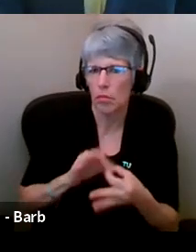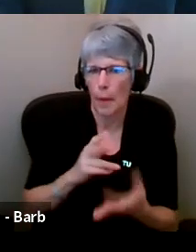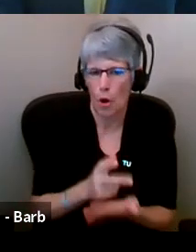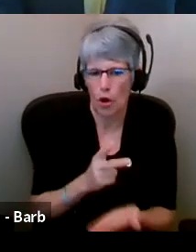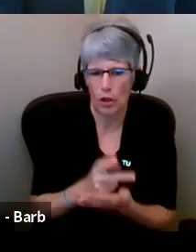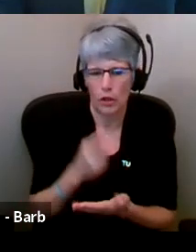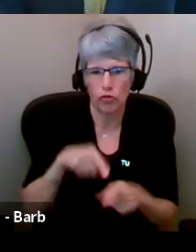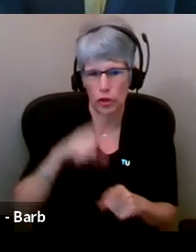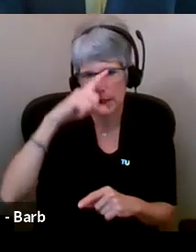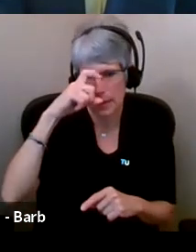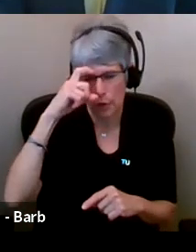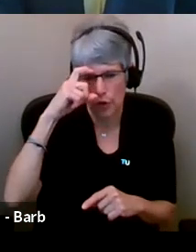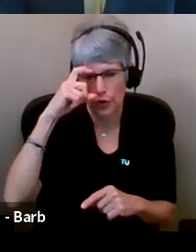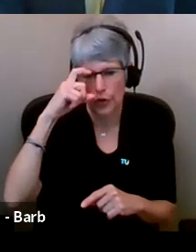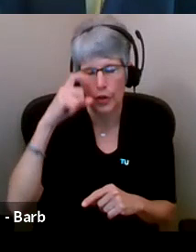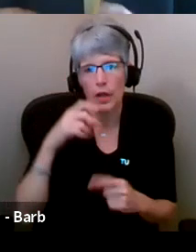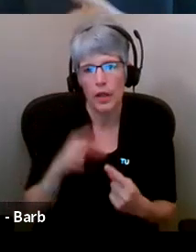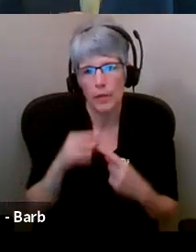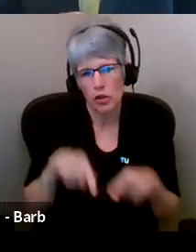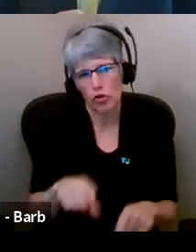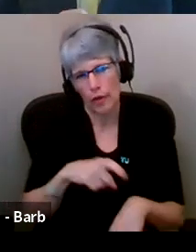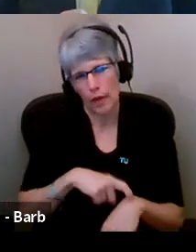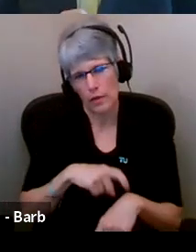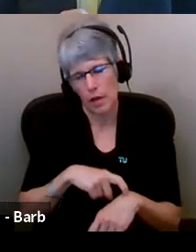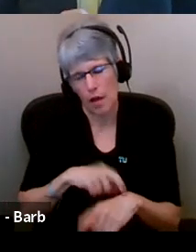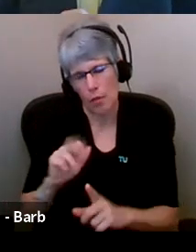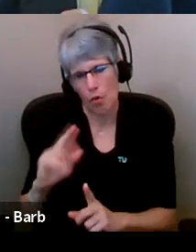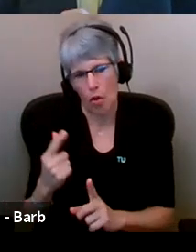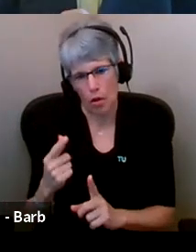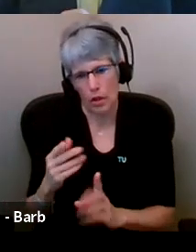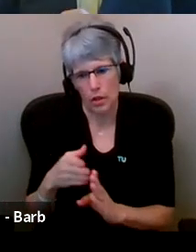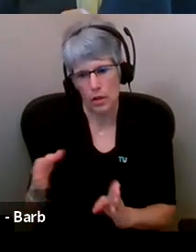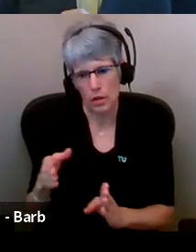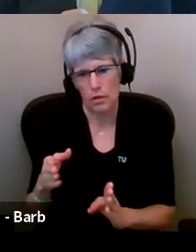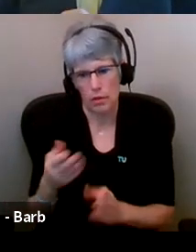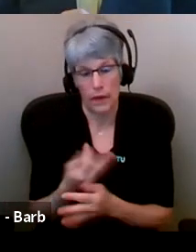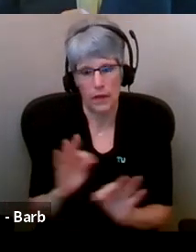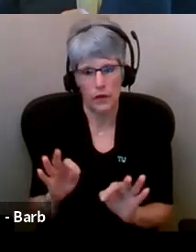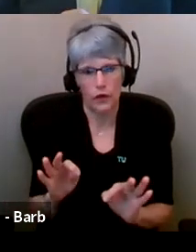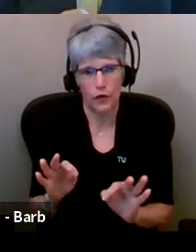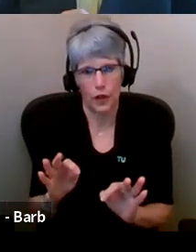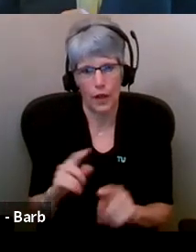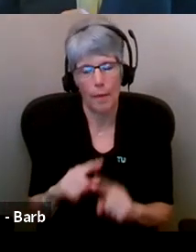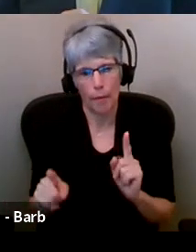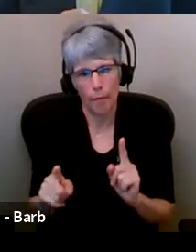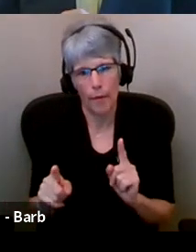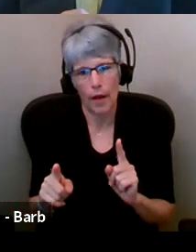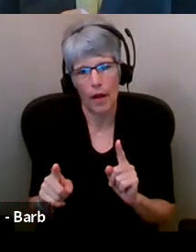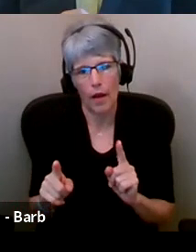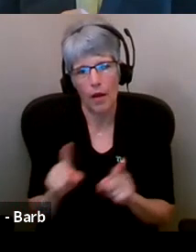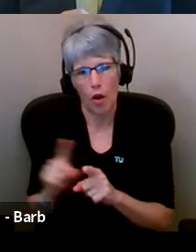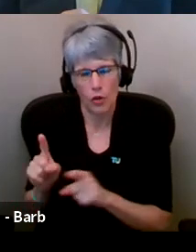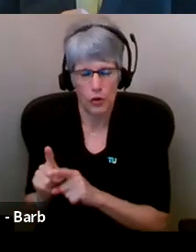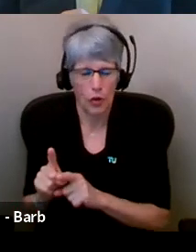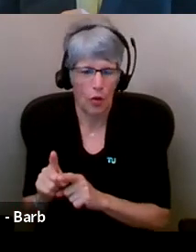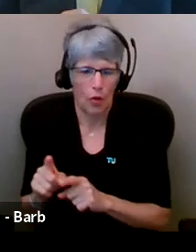the summertime, specifically around that period of time in August, which we've made for free, but may also be covered under an upcoming permit. I'll